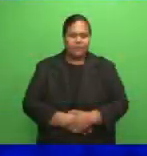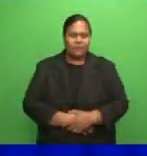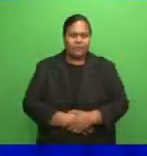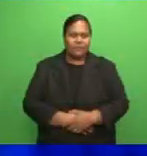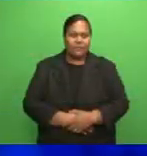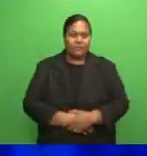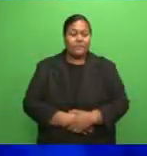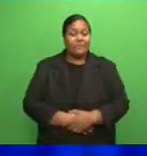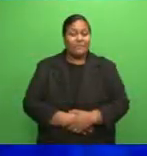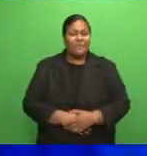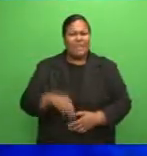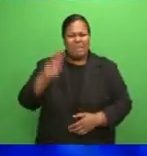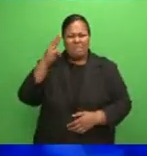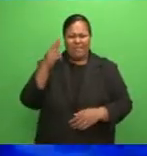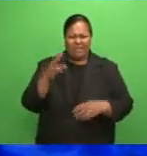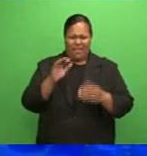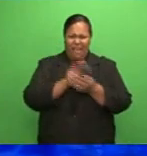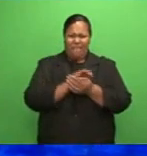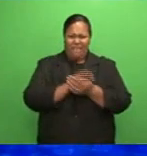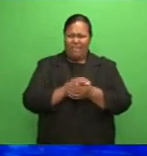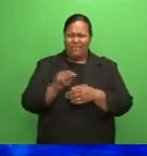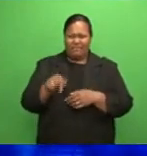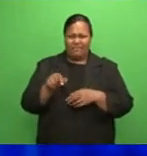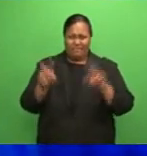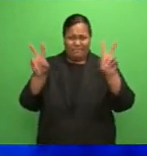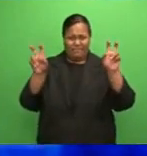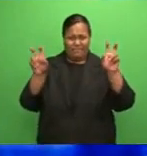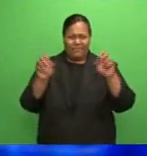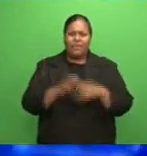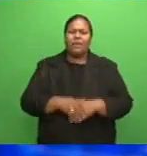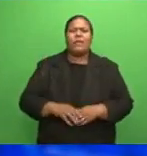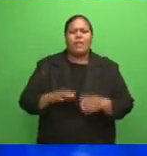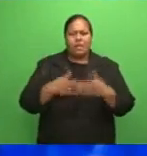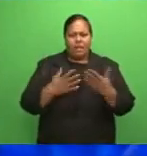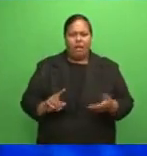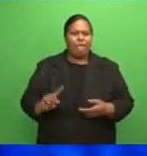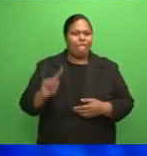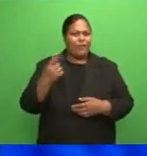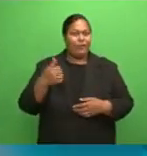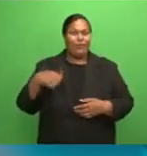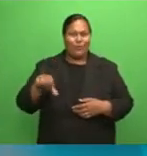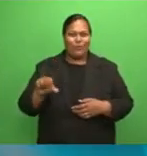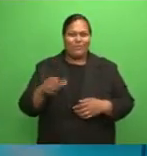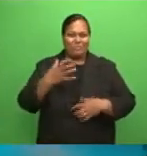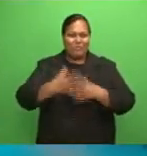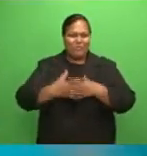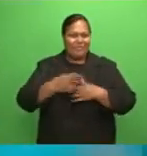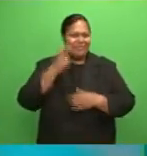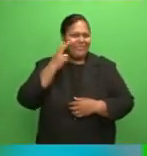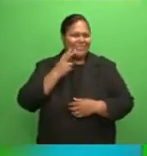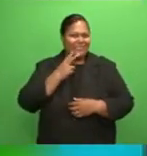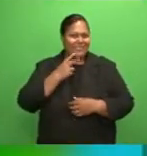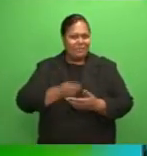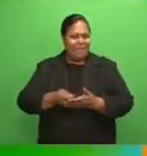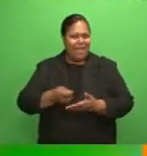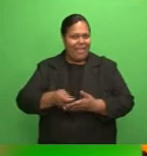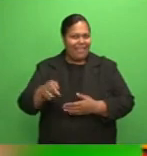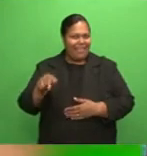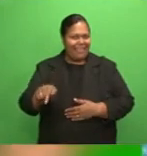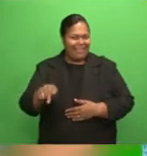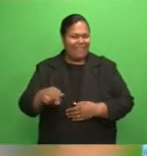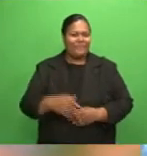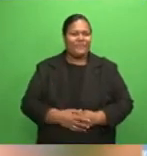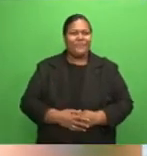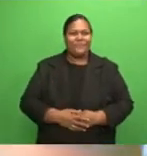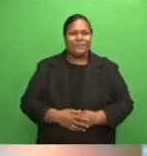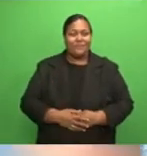MasterCover has become the first roadside vendor to use Vodafone QR payment system. Managing Director Joely Tukana says MasterCover